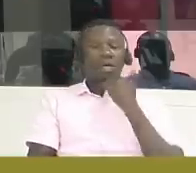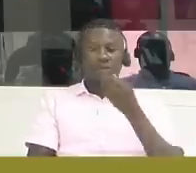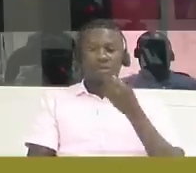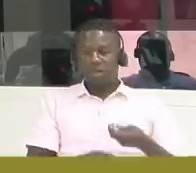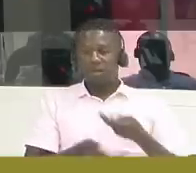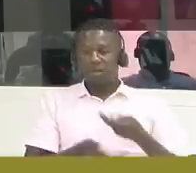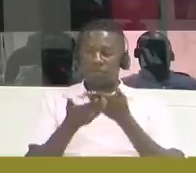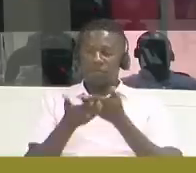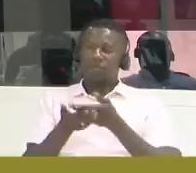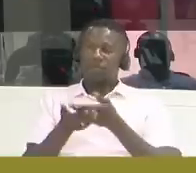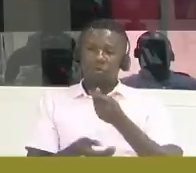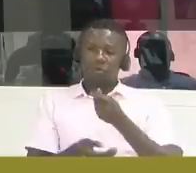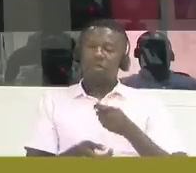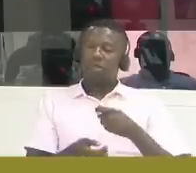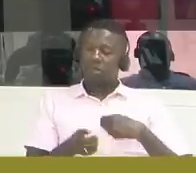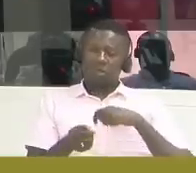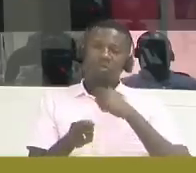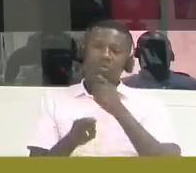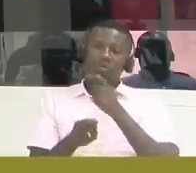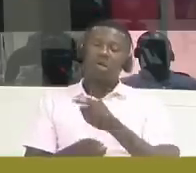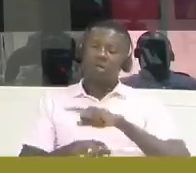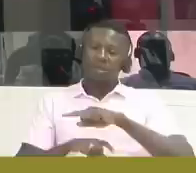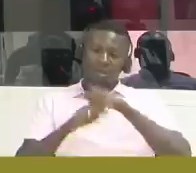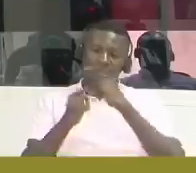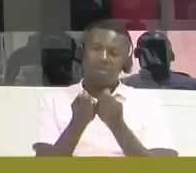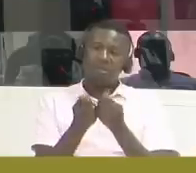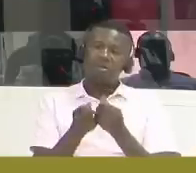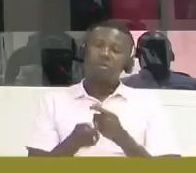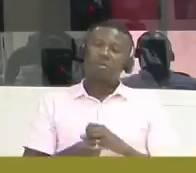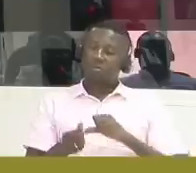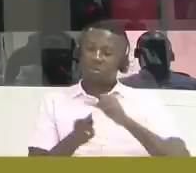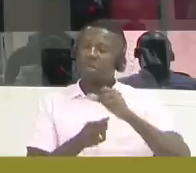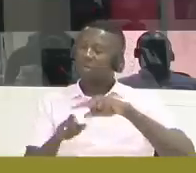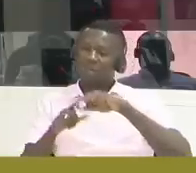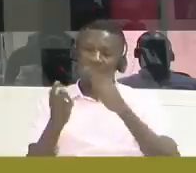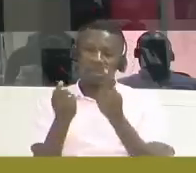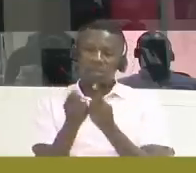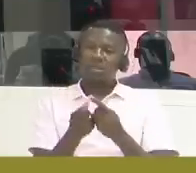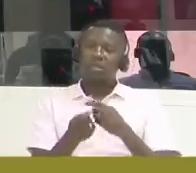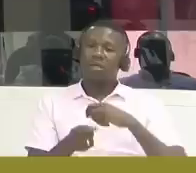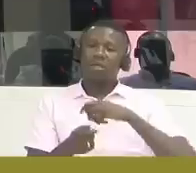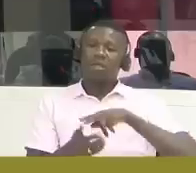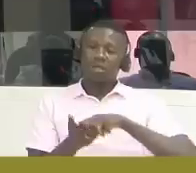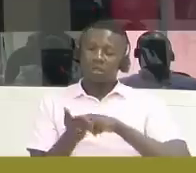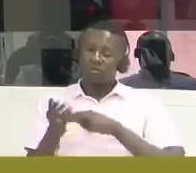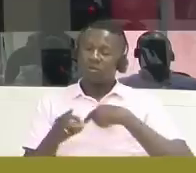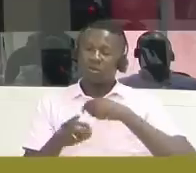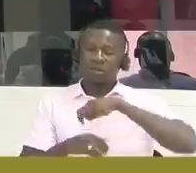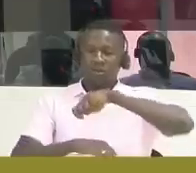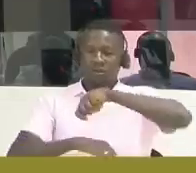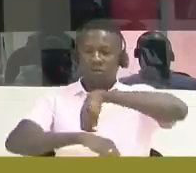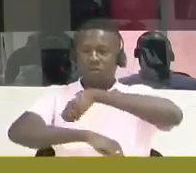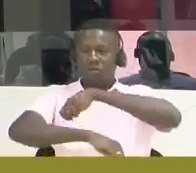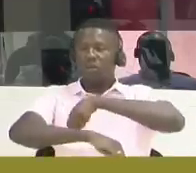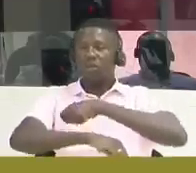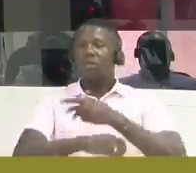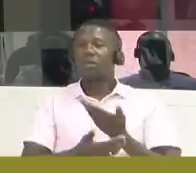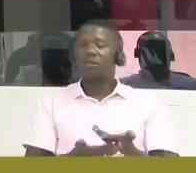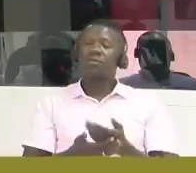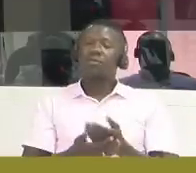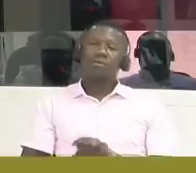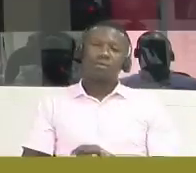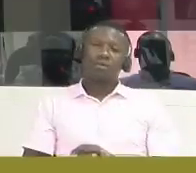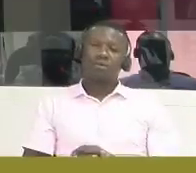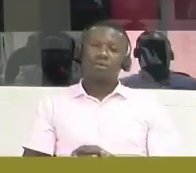buy the things I need for my cooking. Where were you residing at that time? We were residing